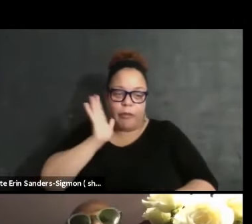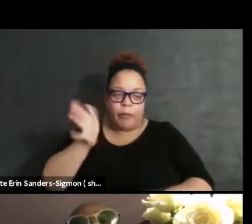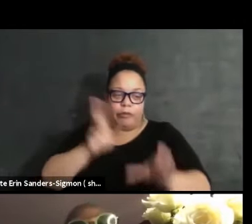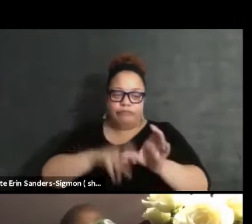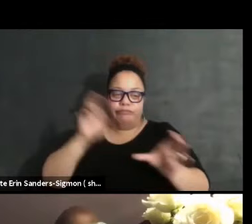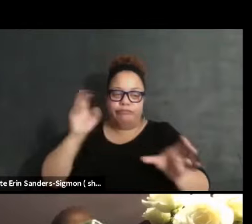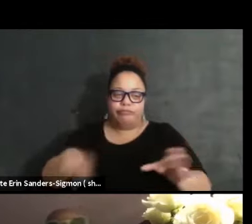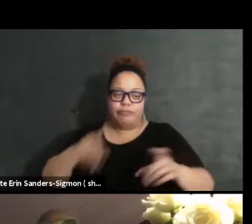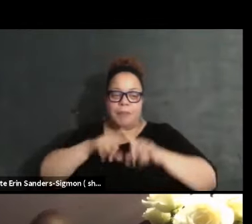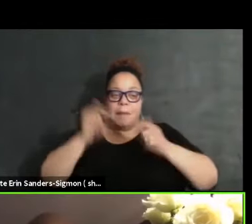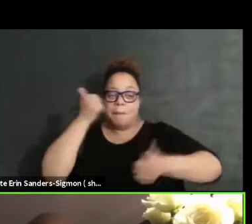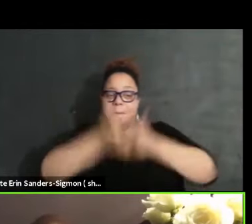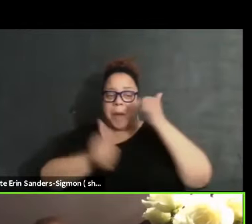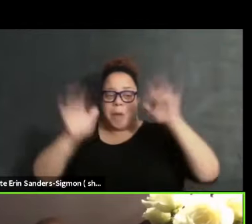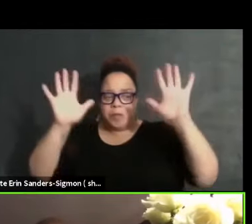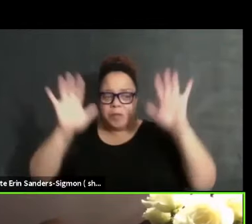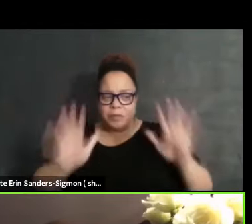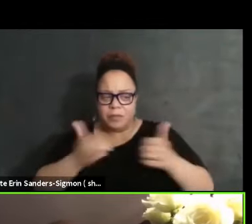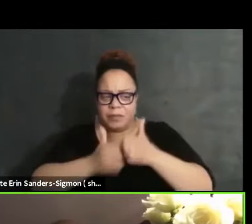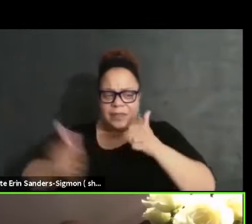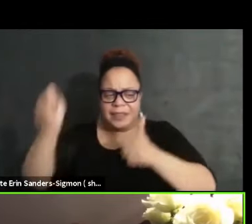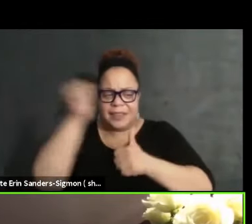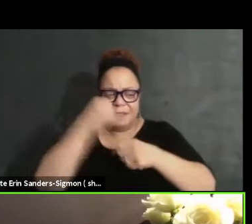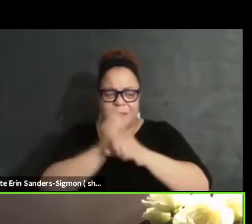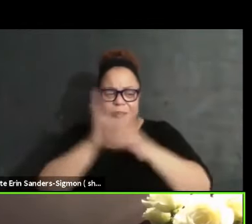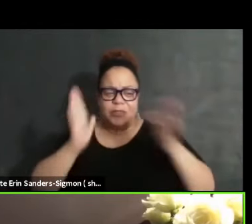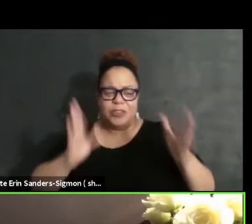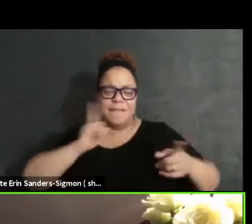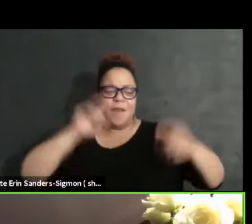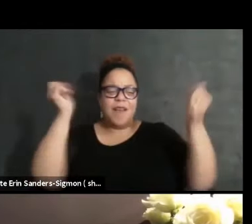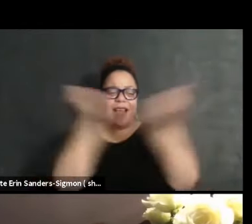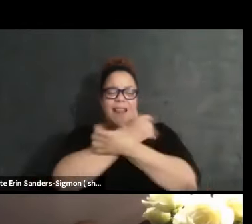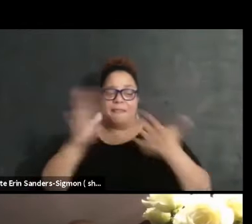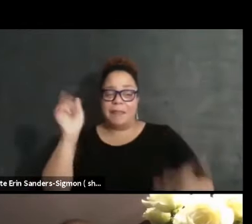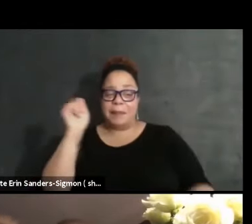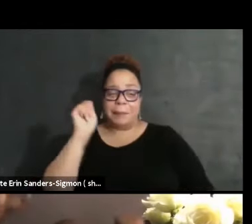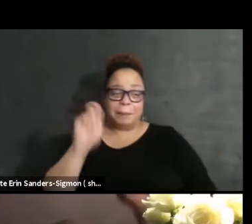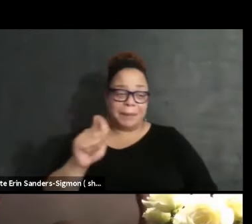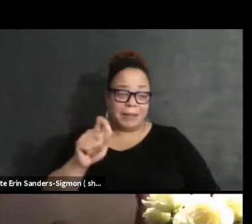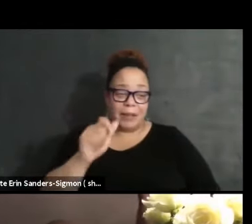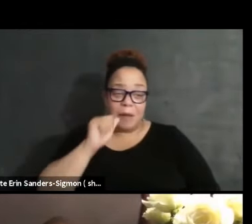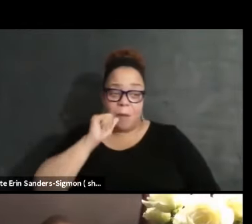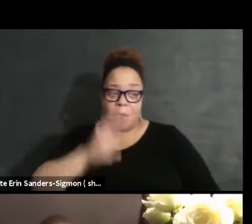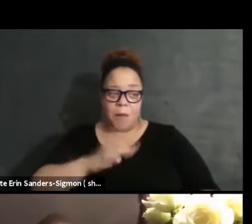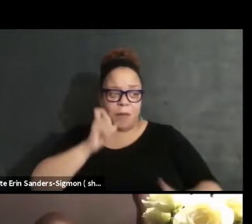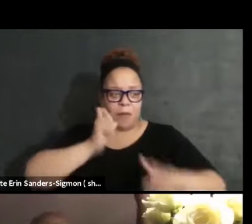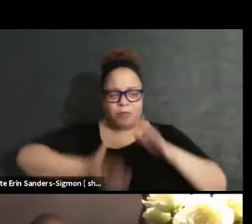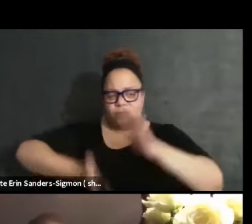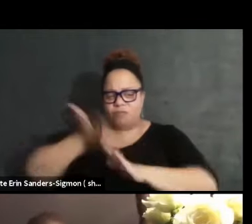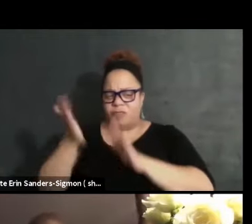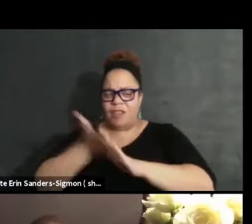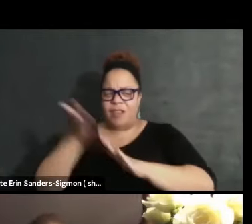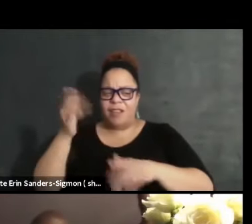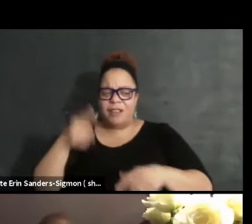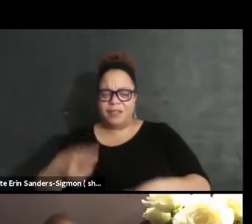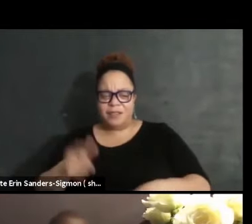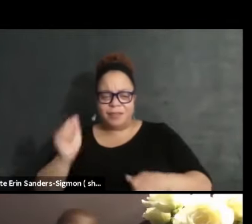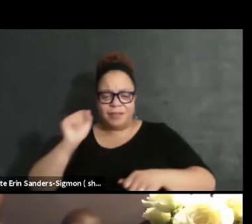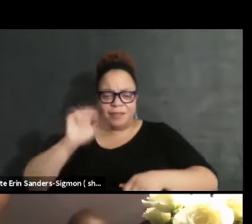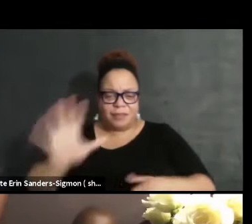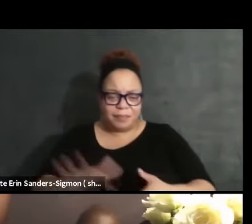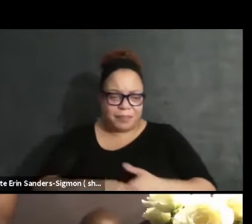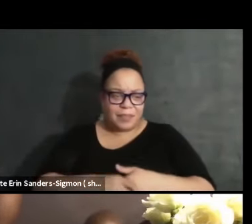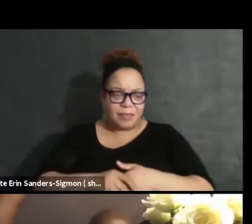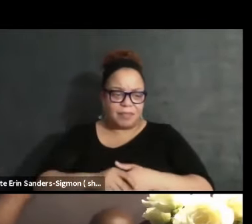of anything, point blank, yes. Period, the point woman blank behind period. The camera, behind the mic, behind the mask,